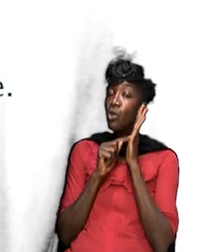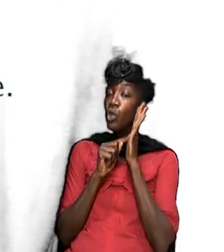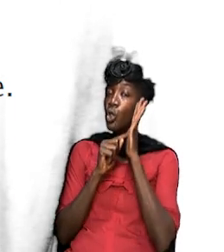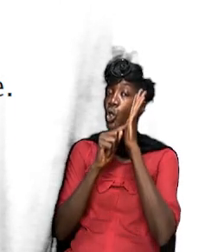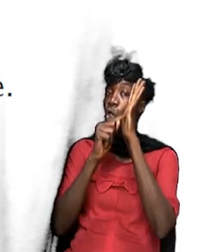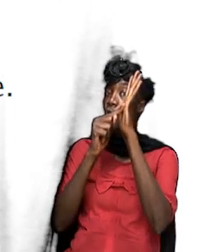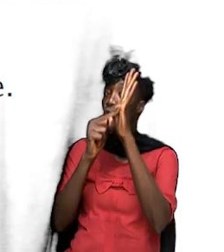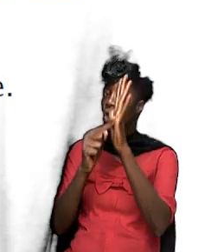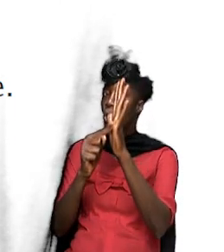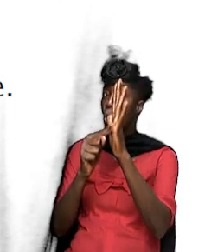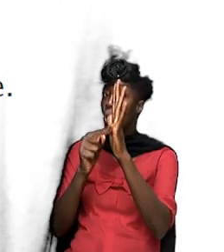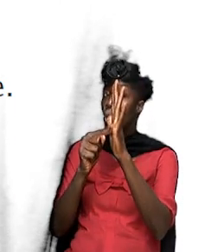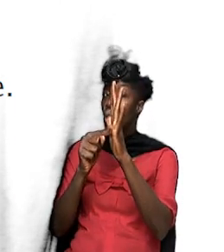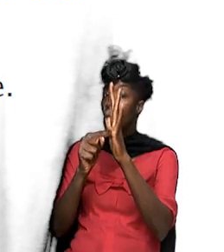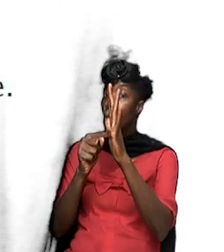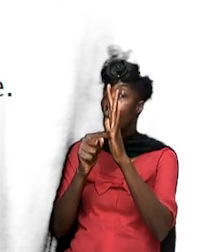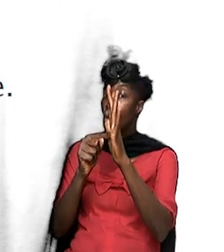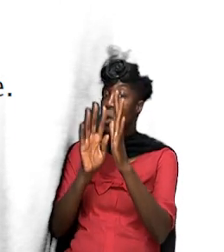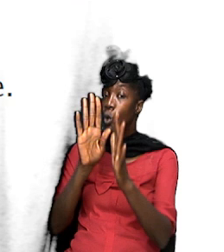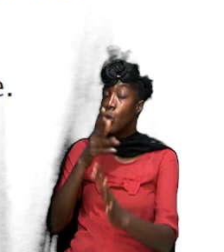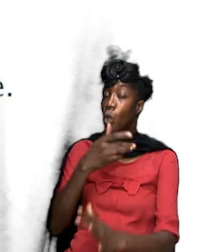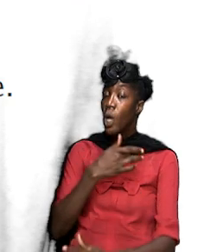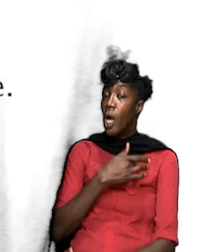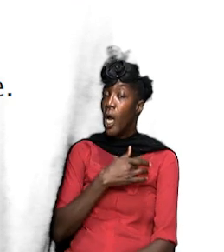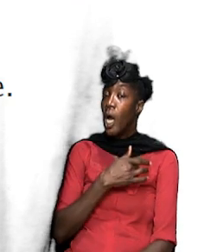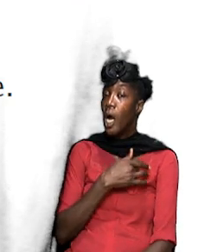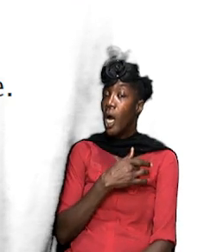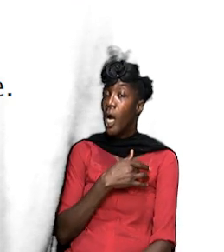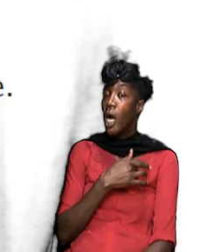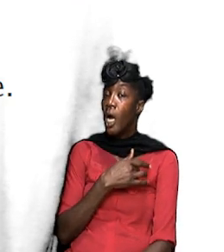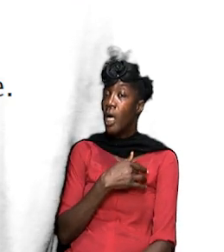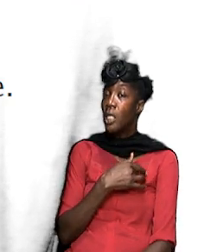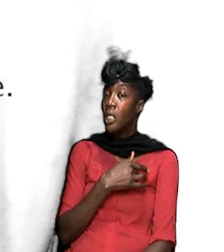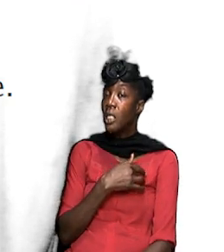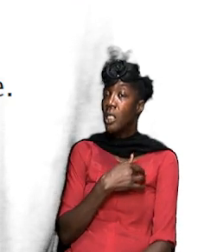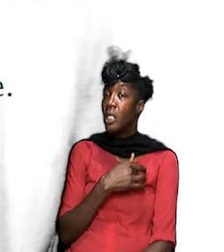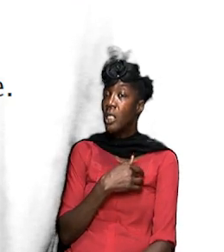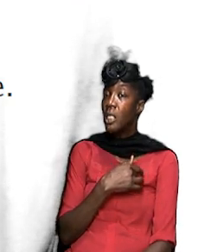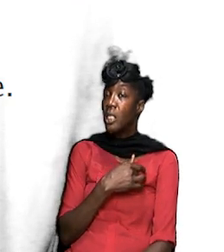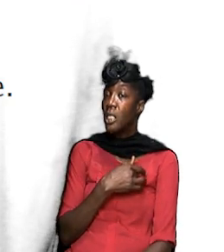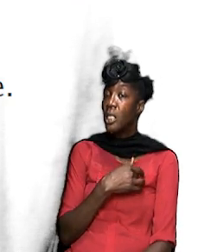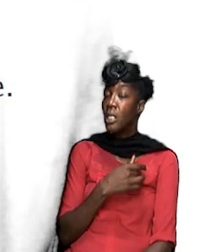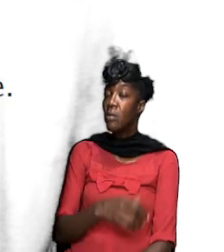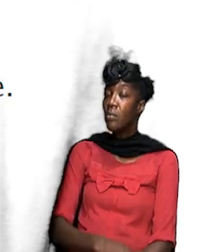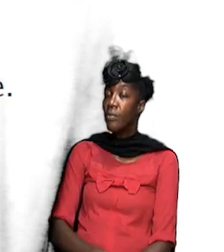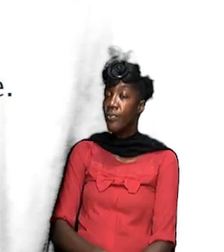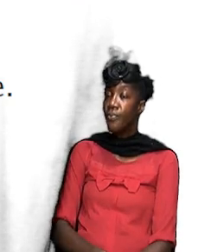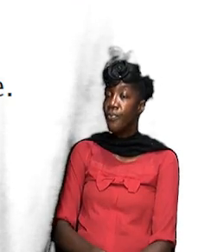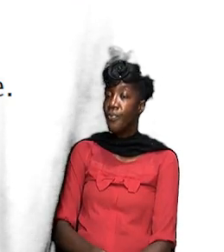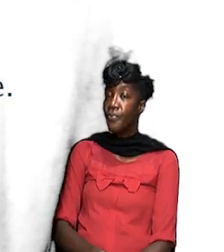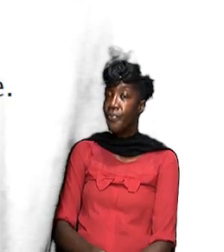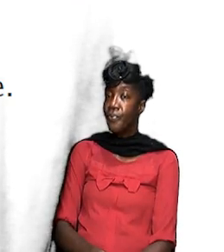what is in our heart and shows where our heart is, shows where our allegiance is.